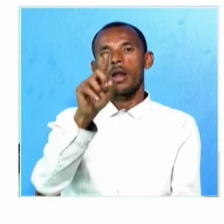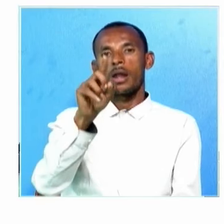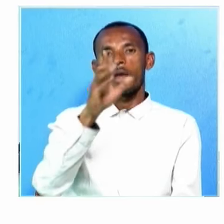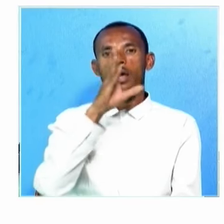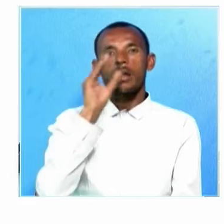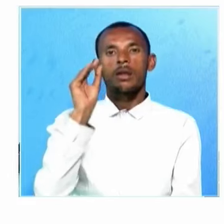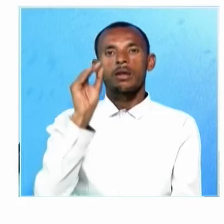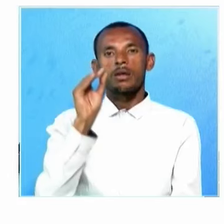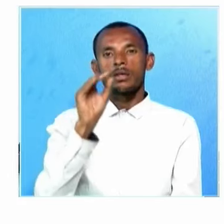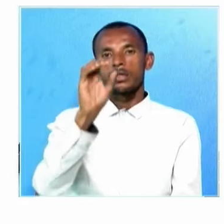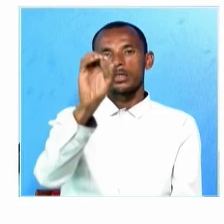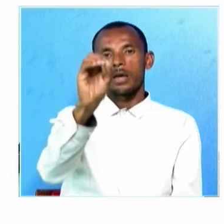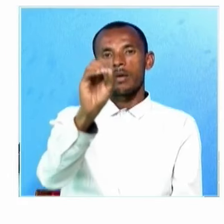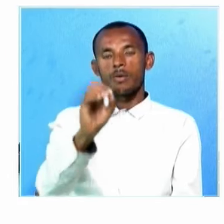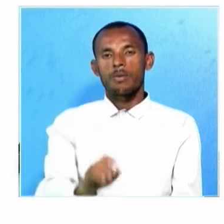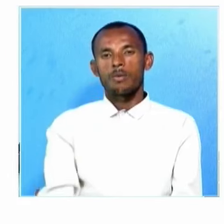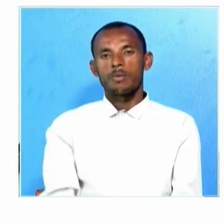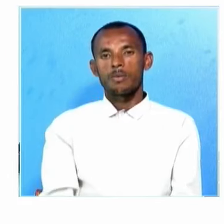and 0.